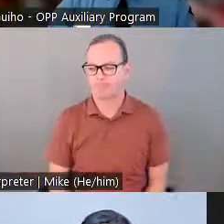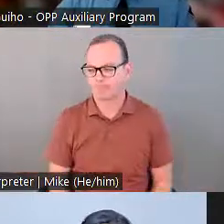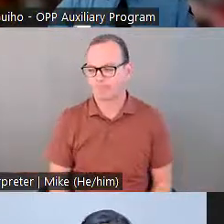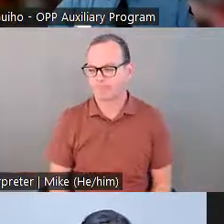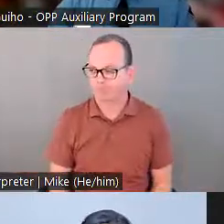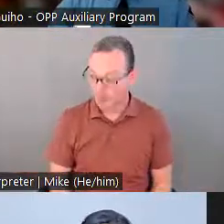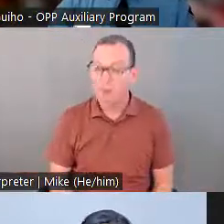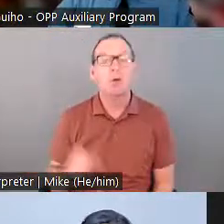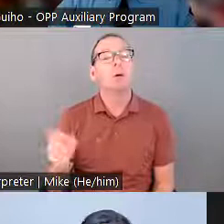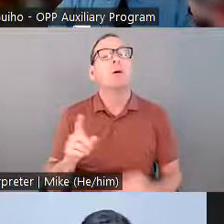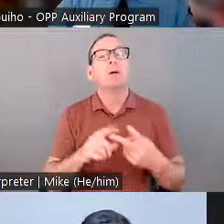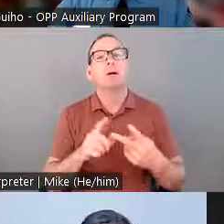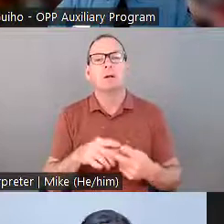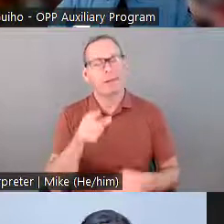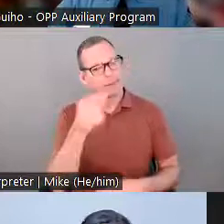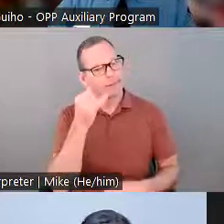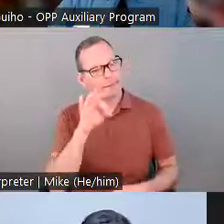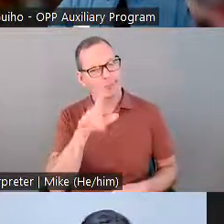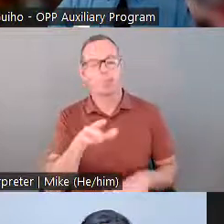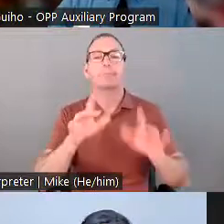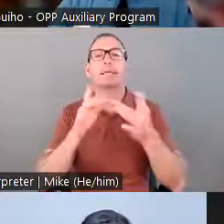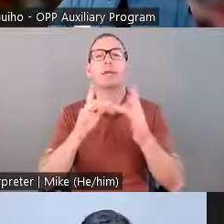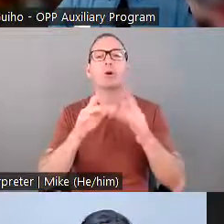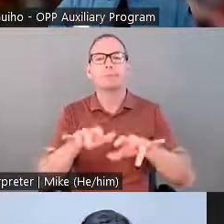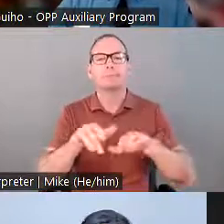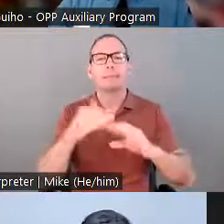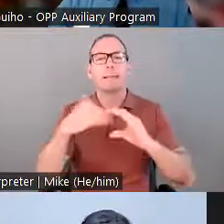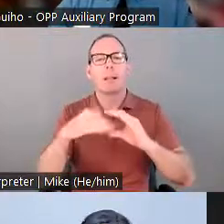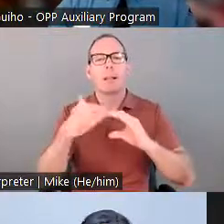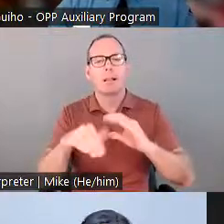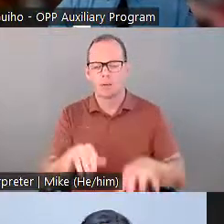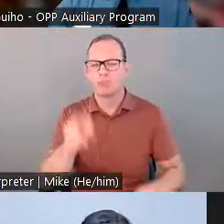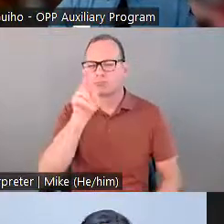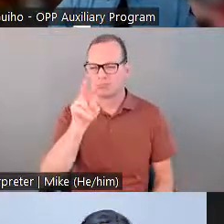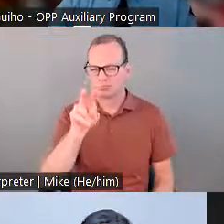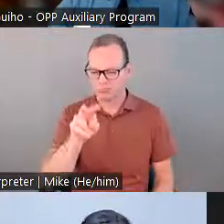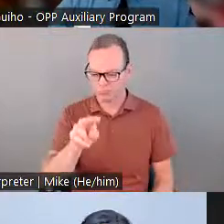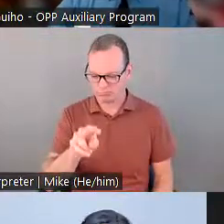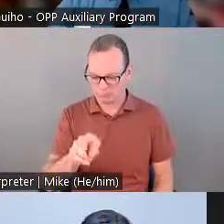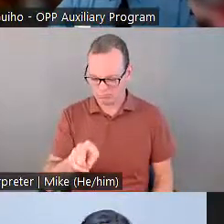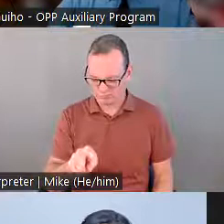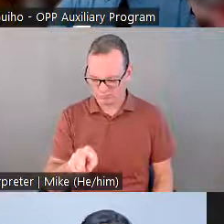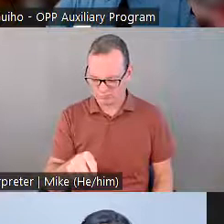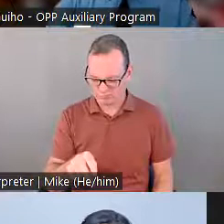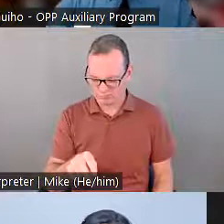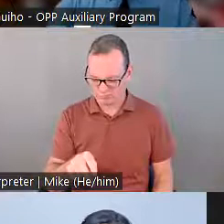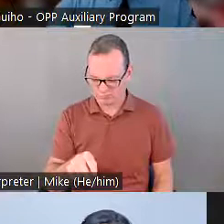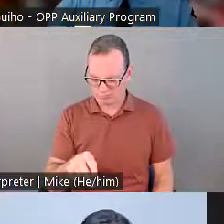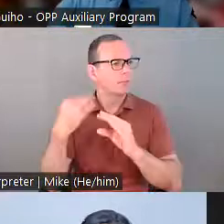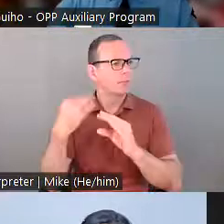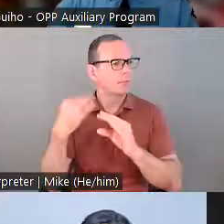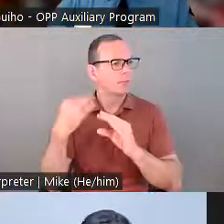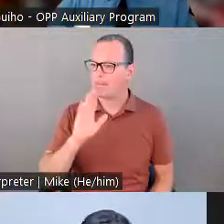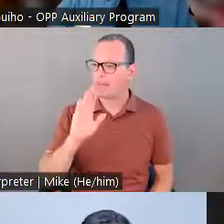from the bank that you never signed up for, or things that they're telling you they're going to send you. Don't click on the links.